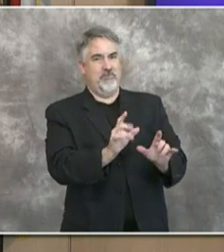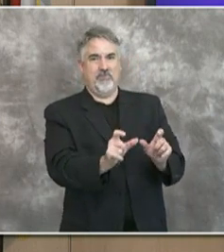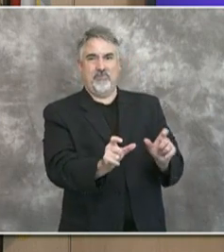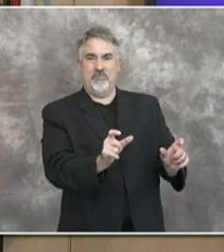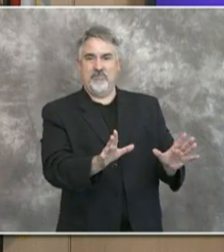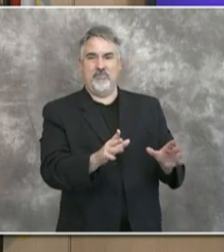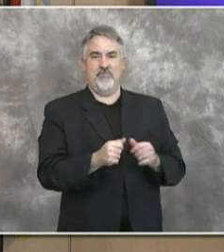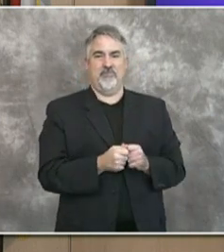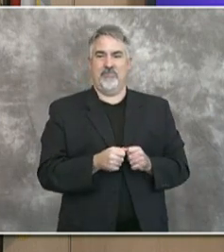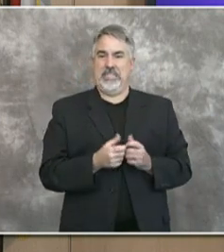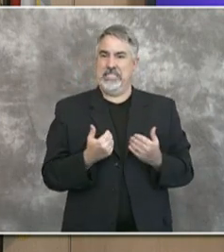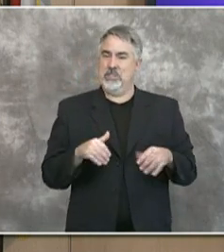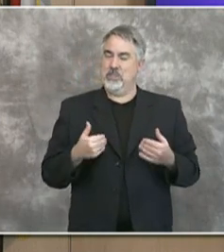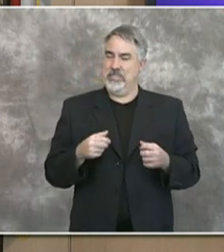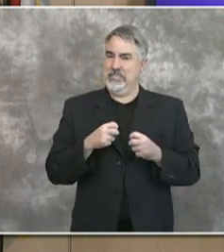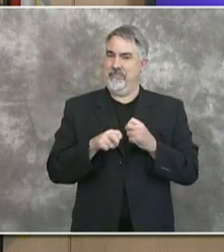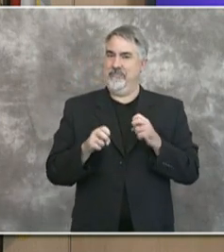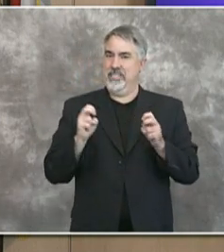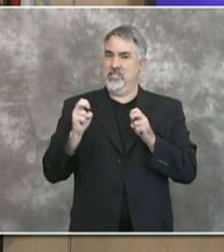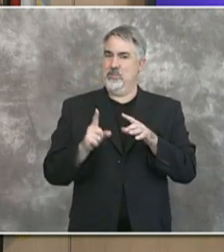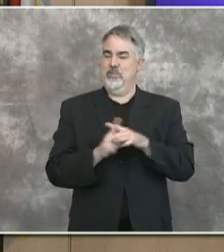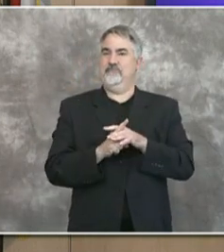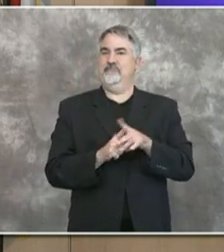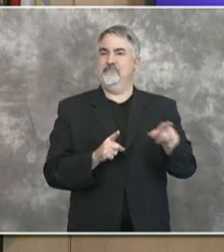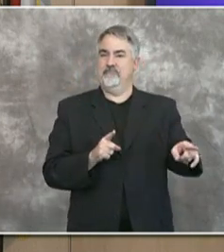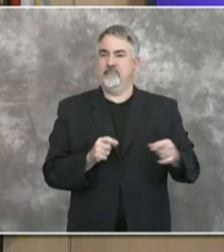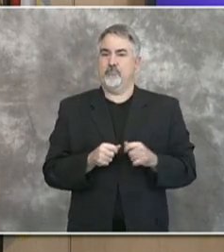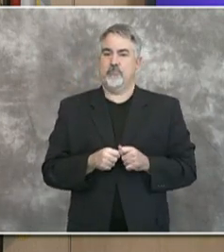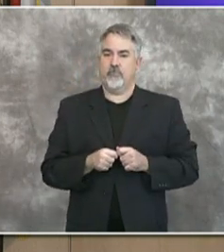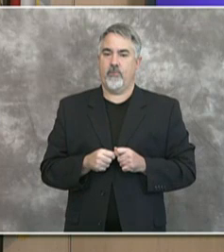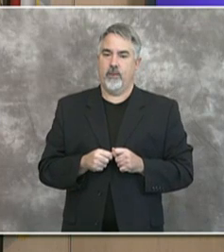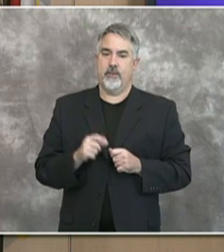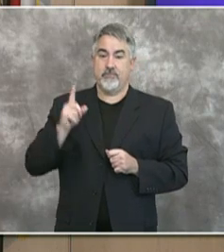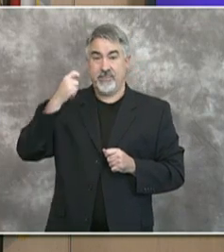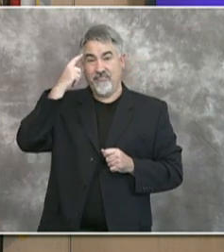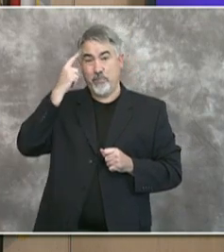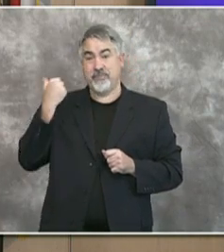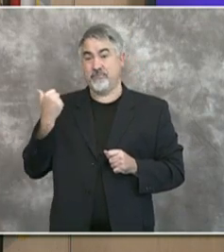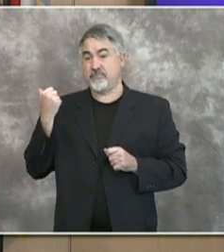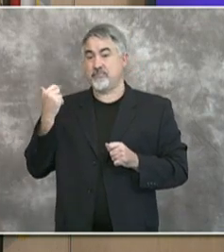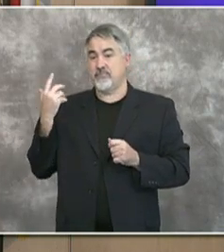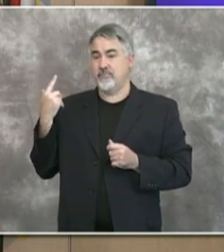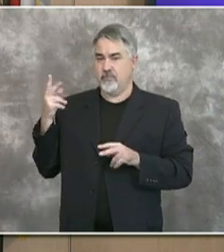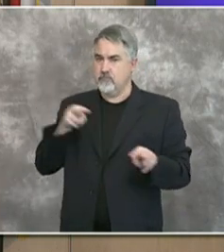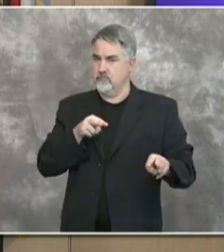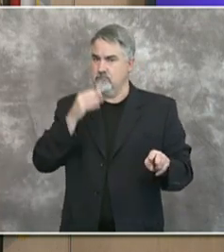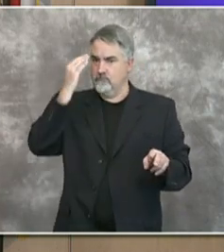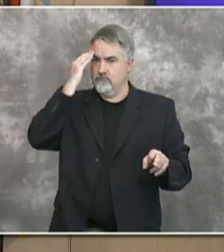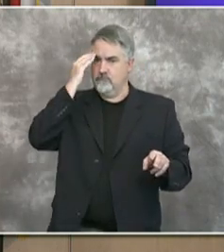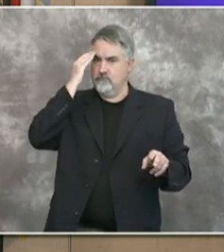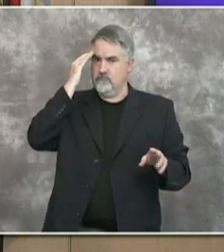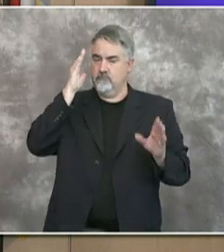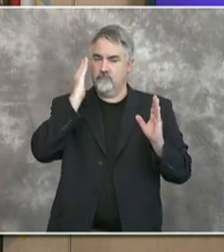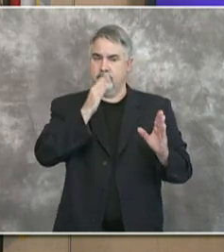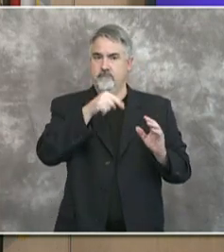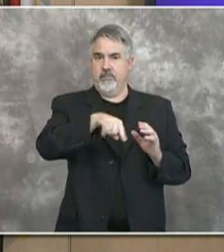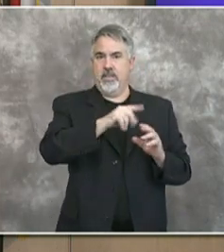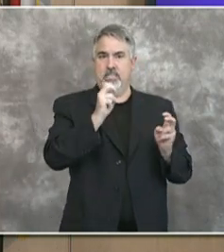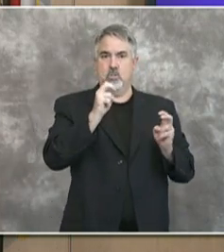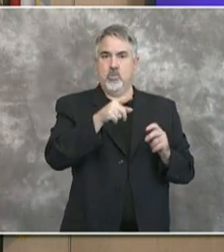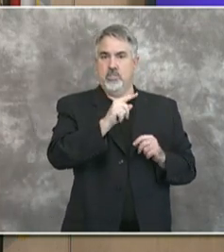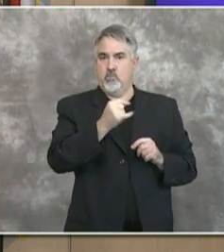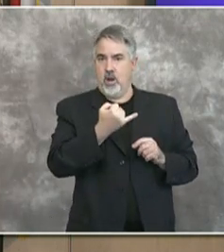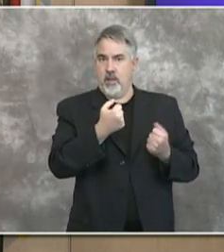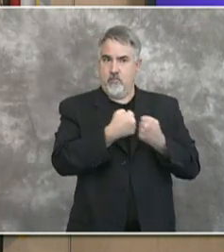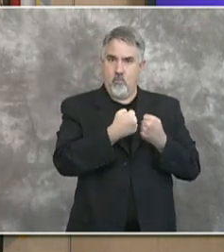that may pose. Our state government has been incredibly responsive, and we appreciate their attention, their cooperation, and their engagement. The state also